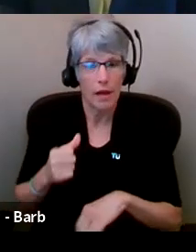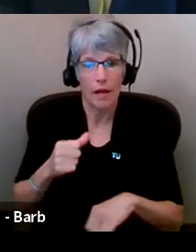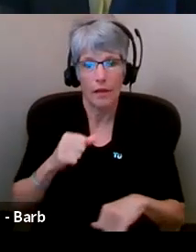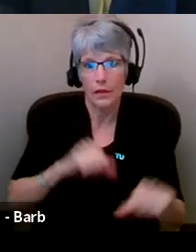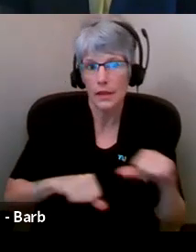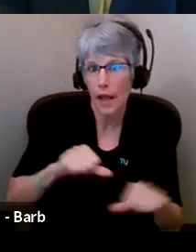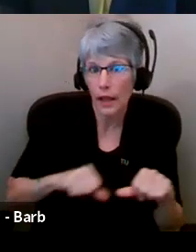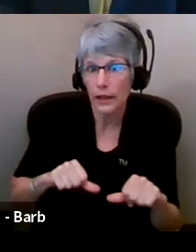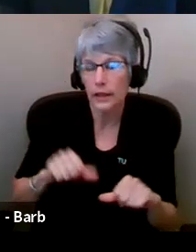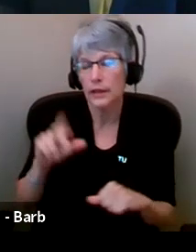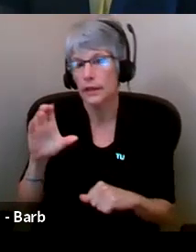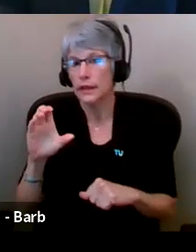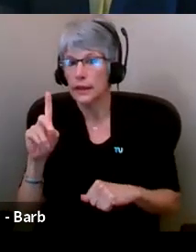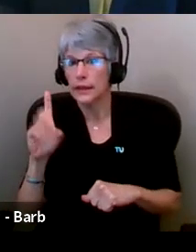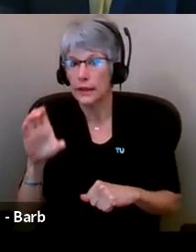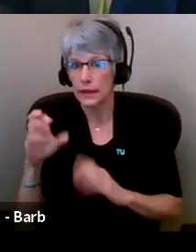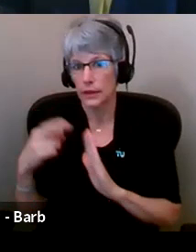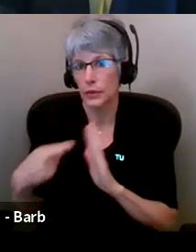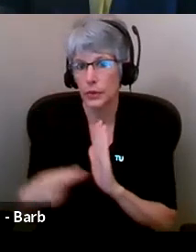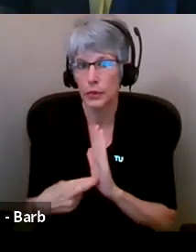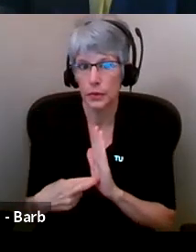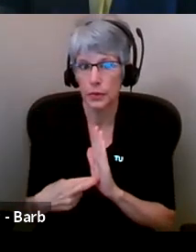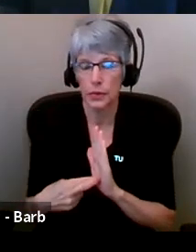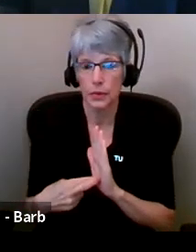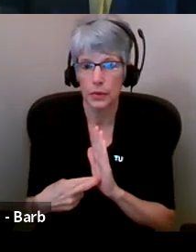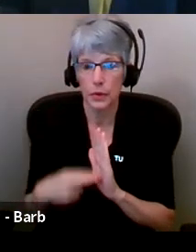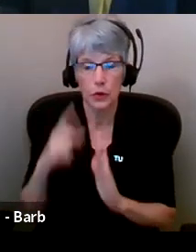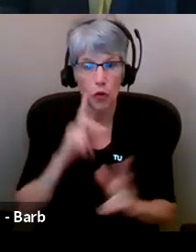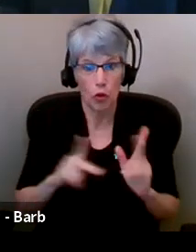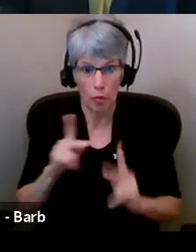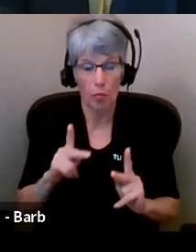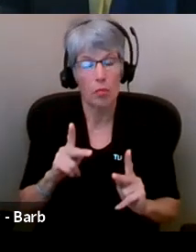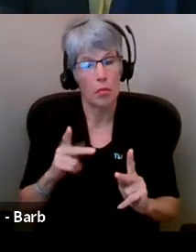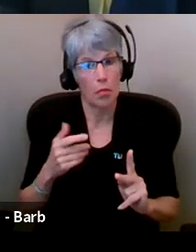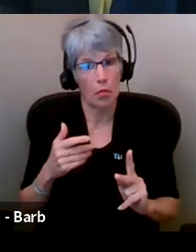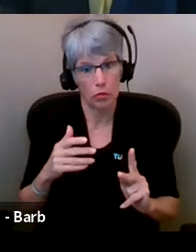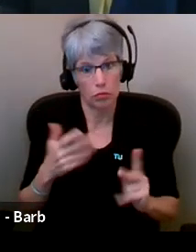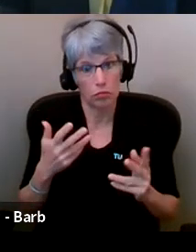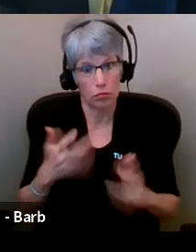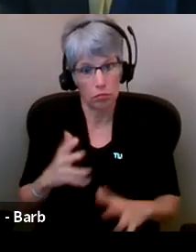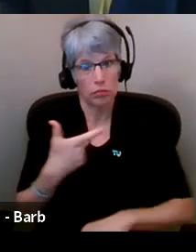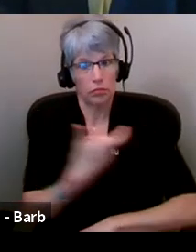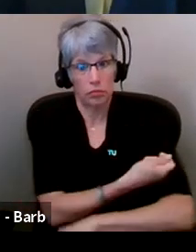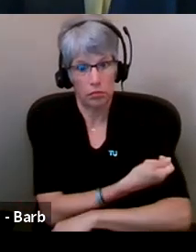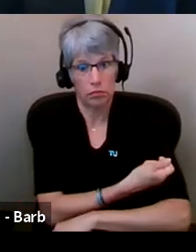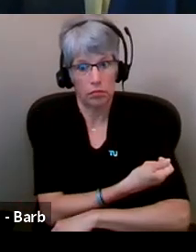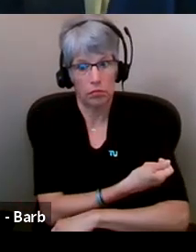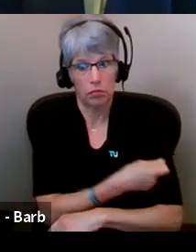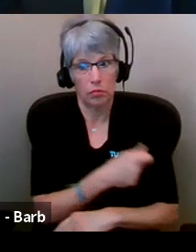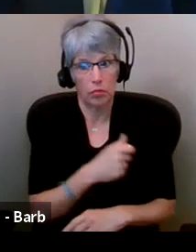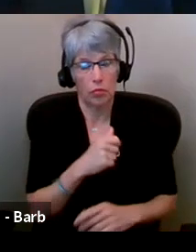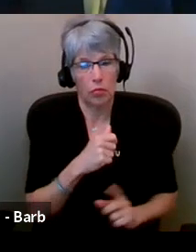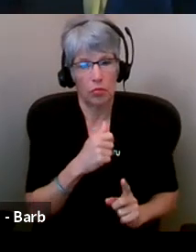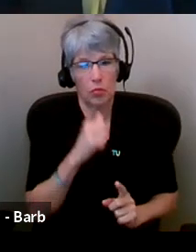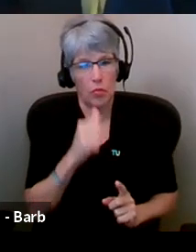of where CDC guidance is, for those who are fully vaccinated, we don't anticipate that they will be included in